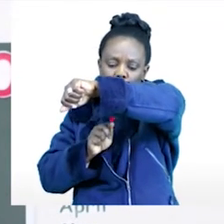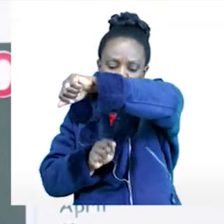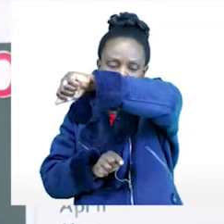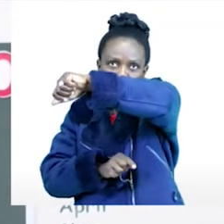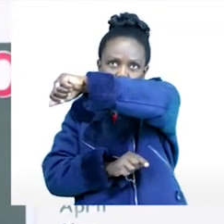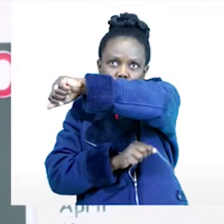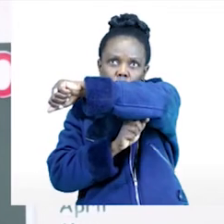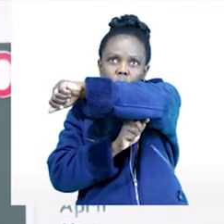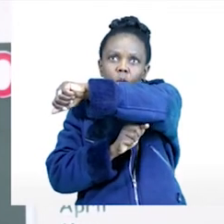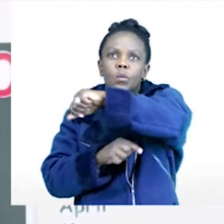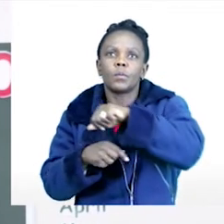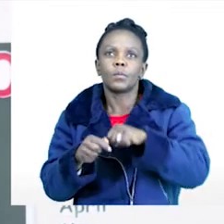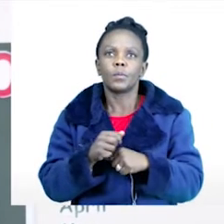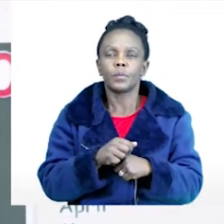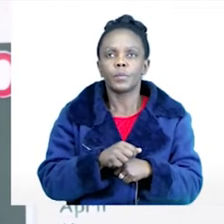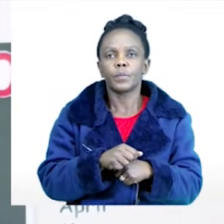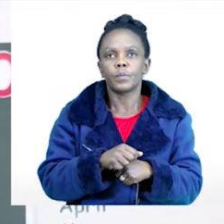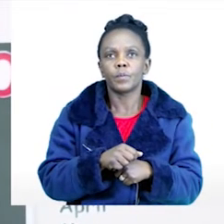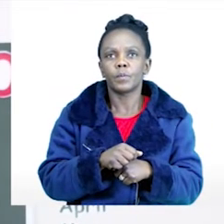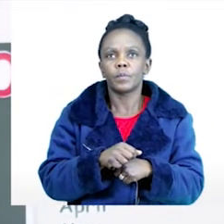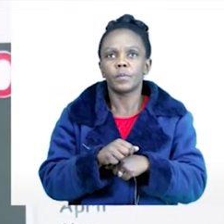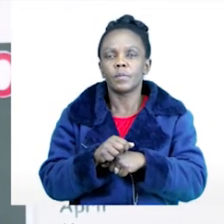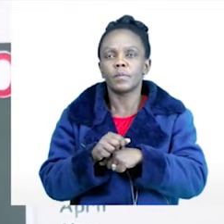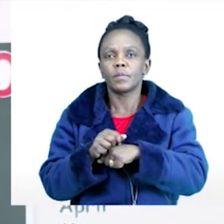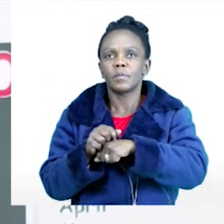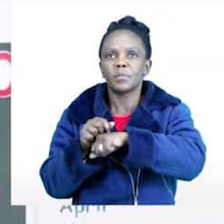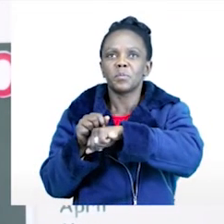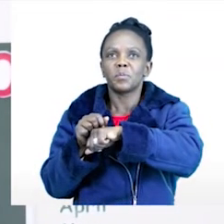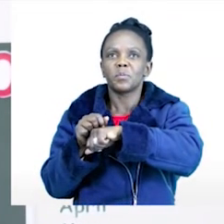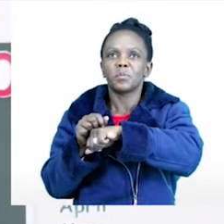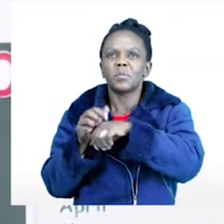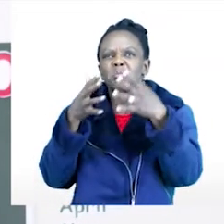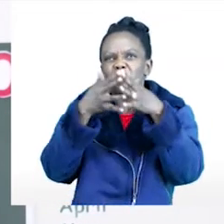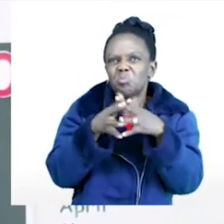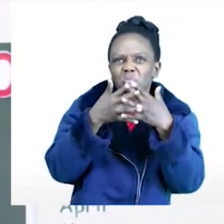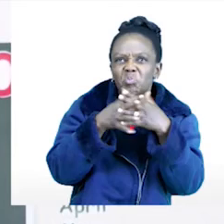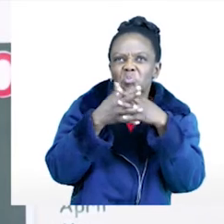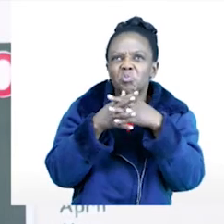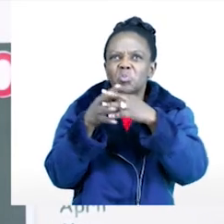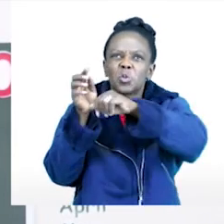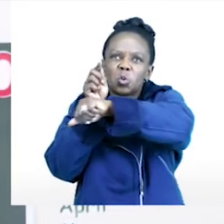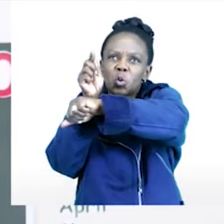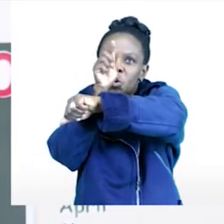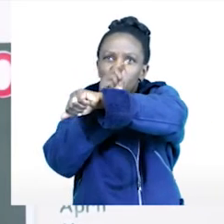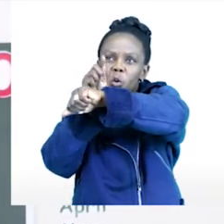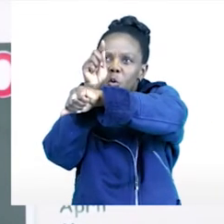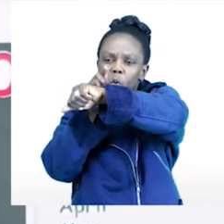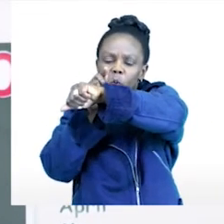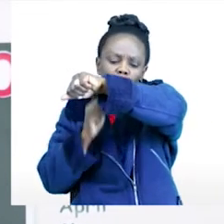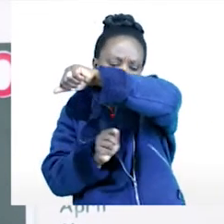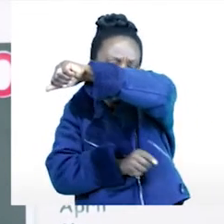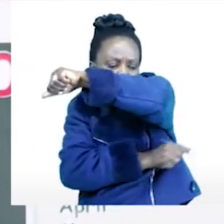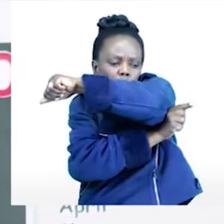position. She can't have her legs in front of her, and she can't have her head there in front